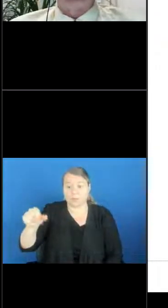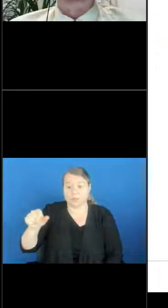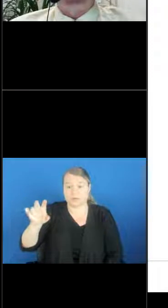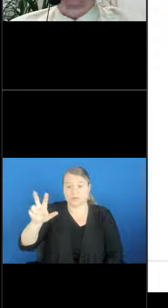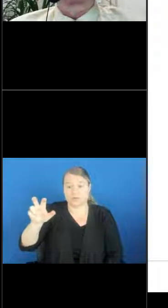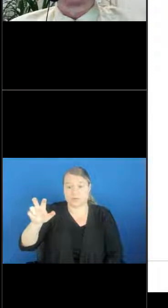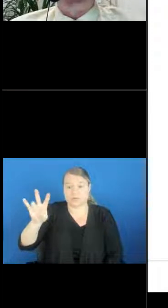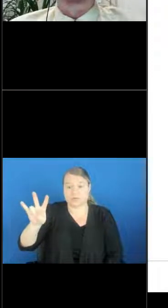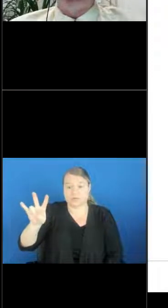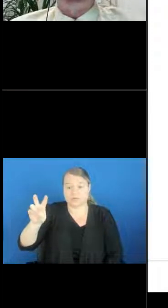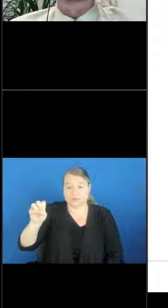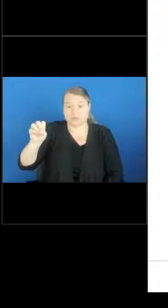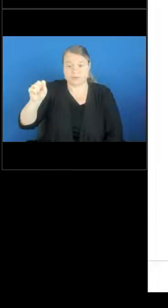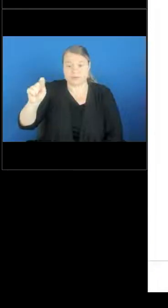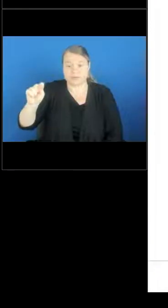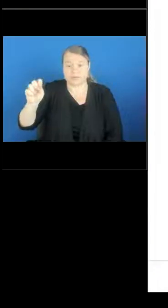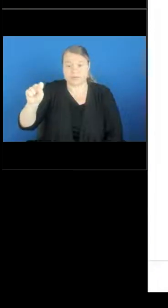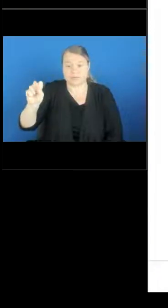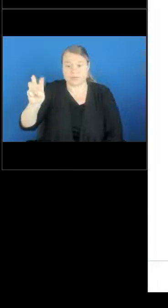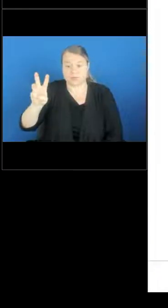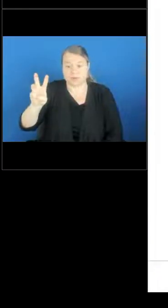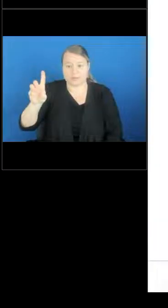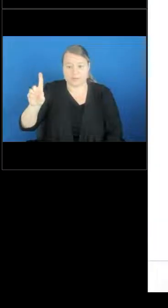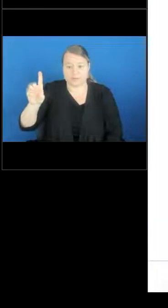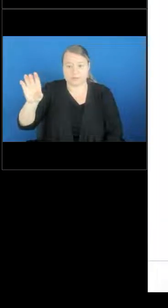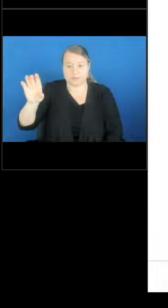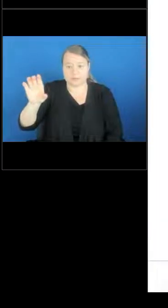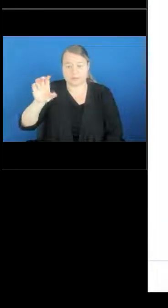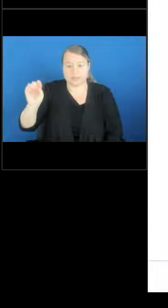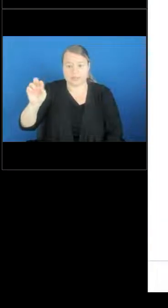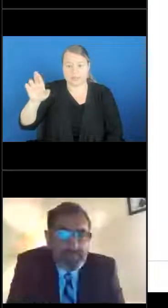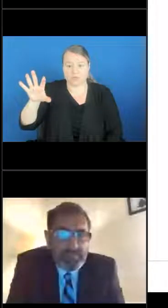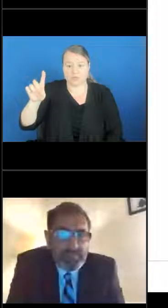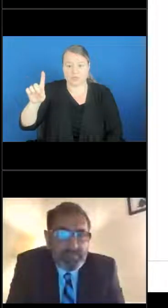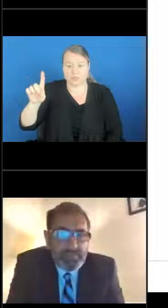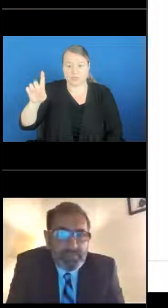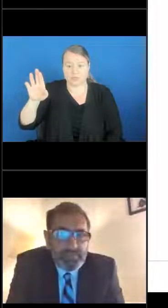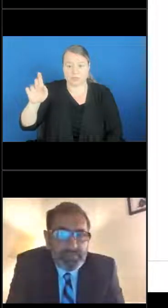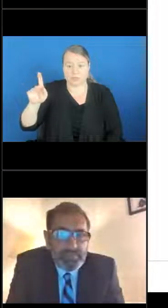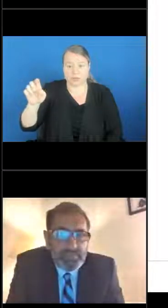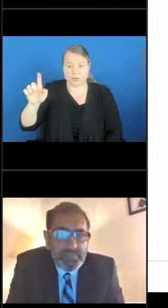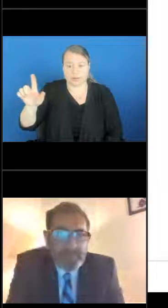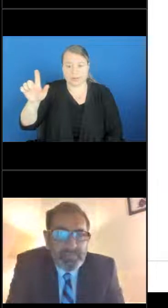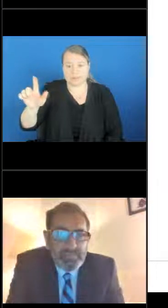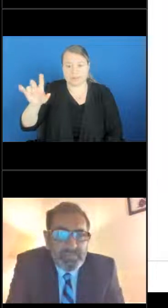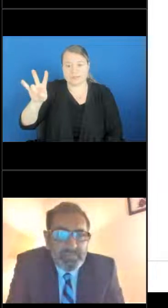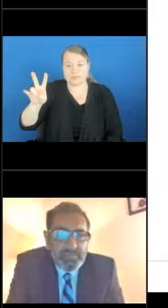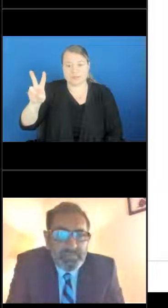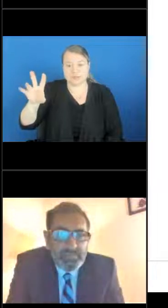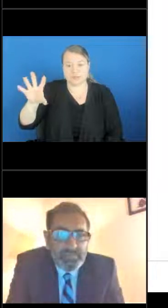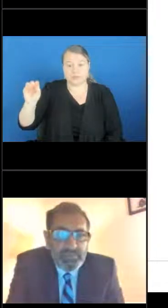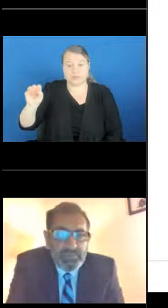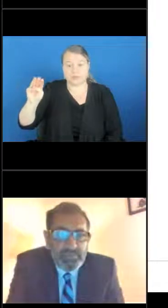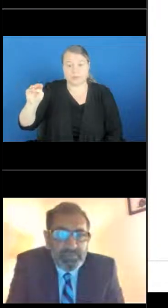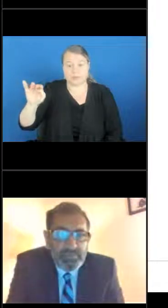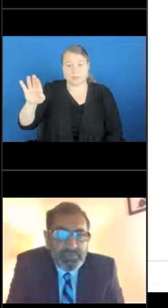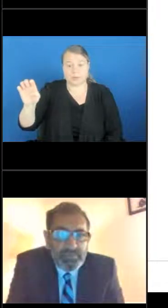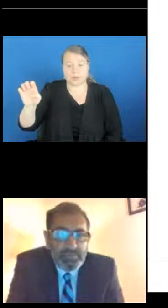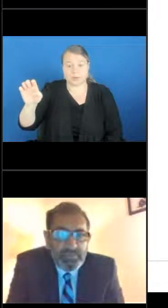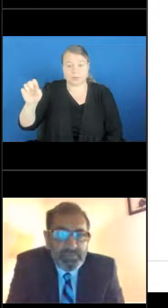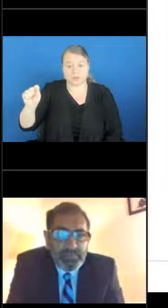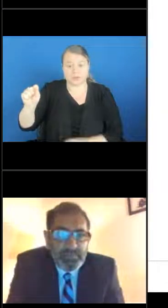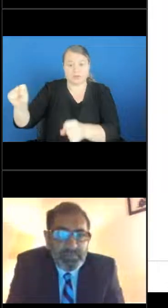307th Street Southwest in Washington, D.C., the Richard Byrd Library at 7250 Commerce Street in Springfield,